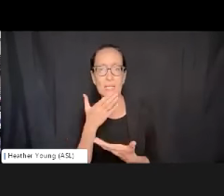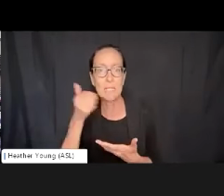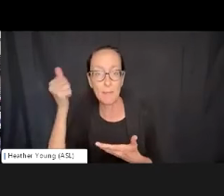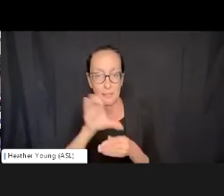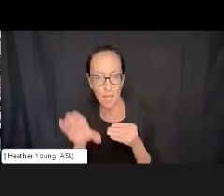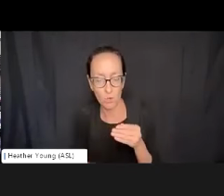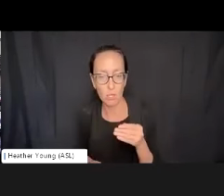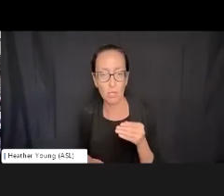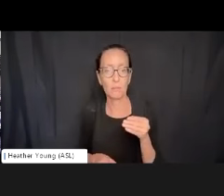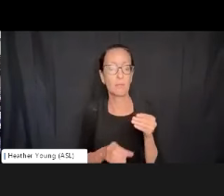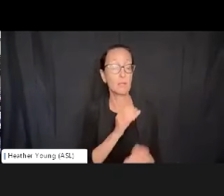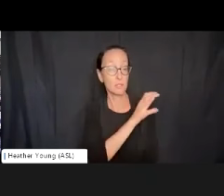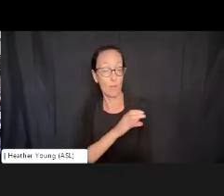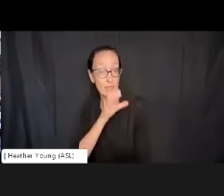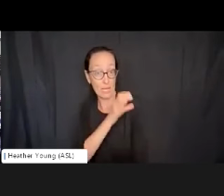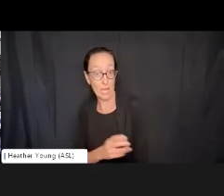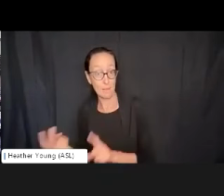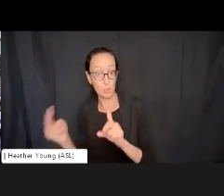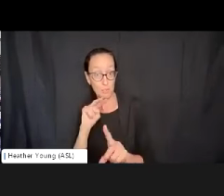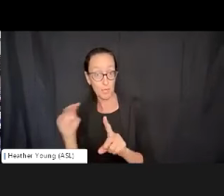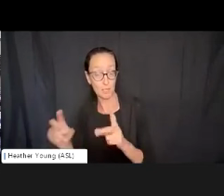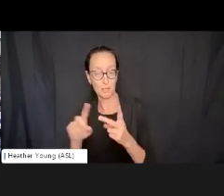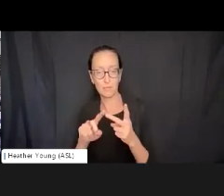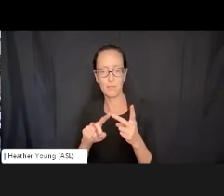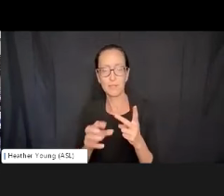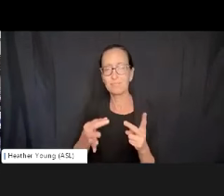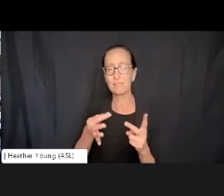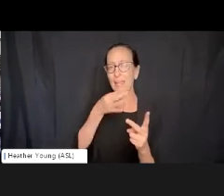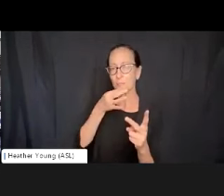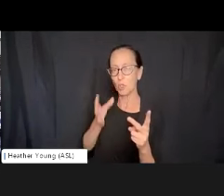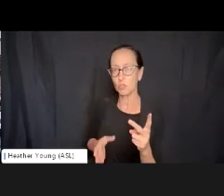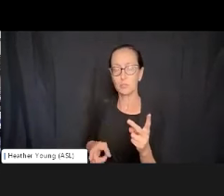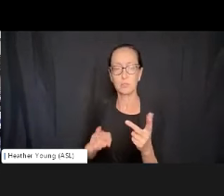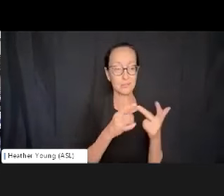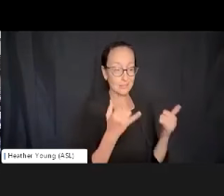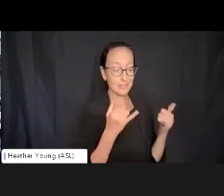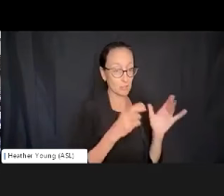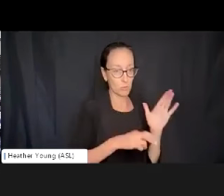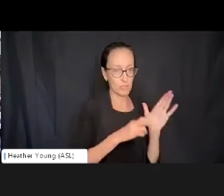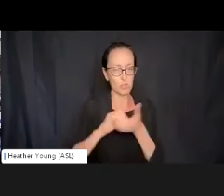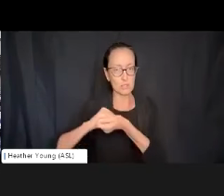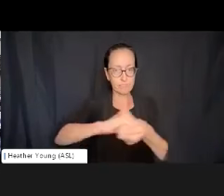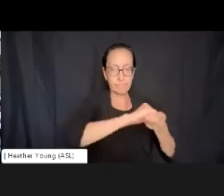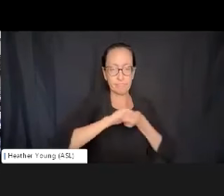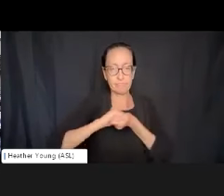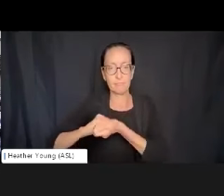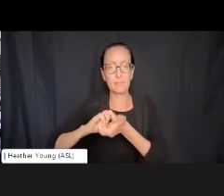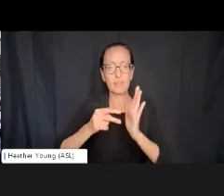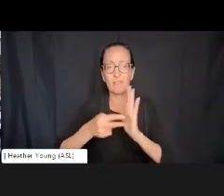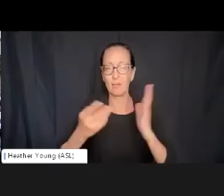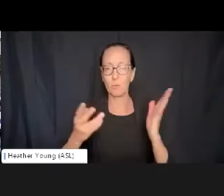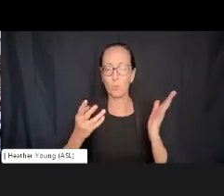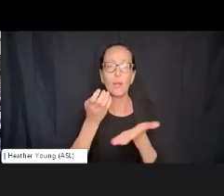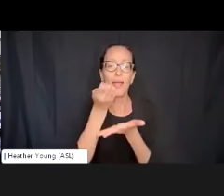our client perspective, our clinician expertise, and the existing research to define what's called